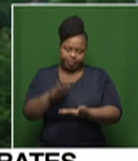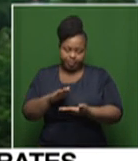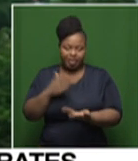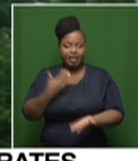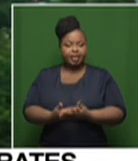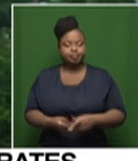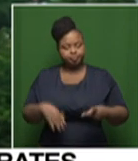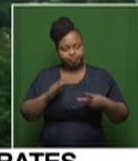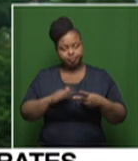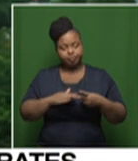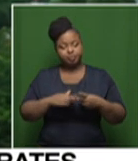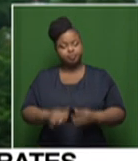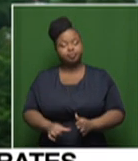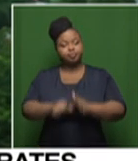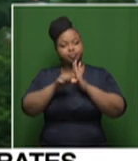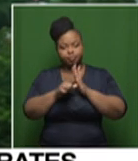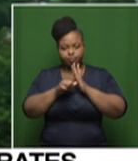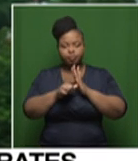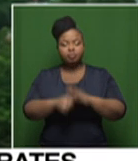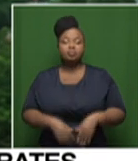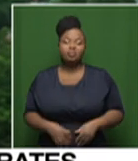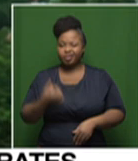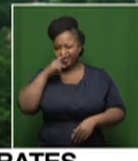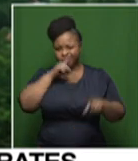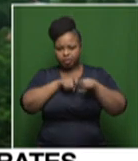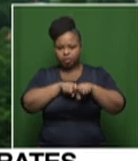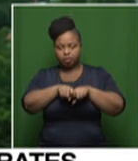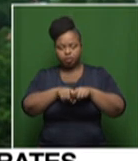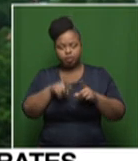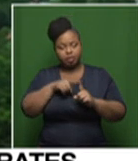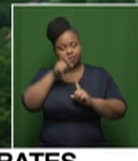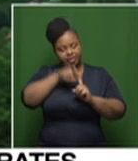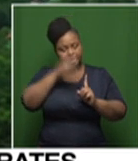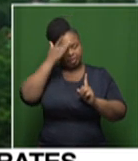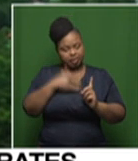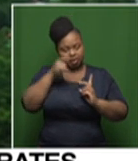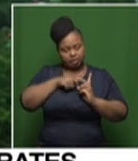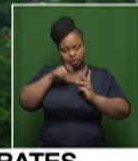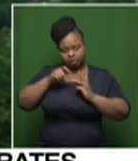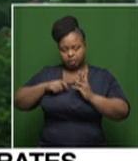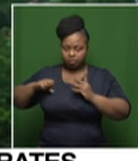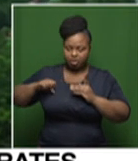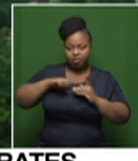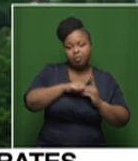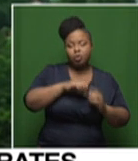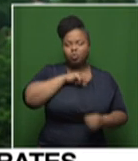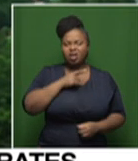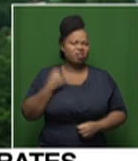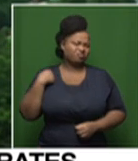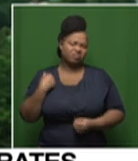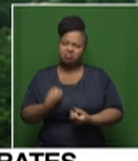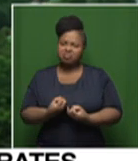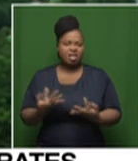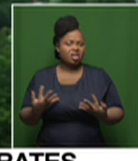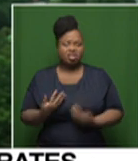But secondly, and more importantly perhaps, is testing and contact tracing. In the past few weeks, several people have reported not